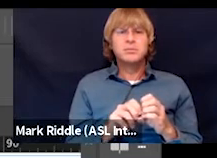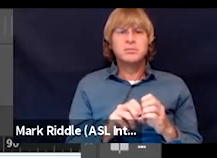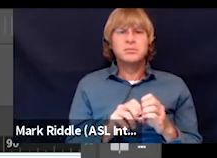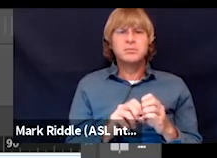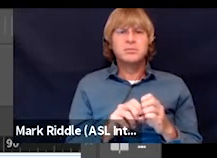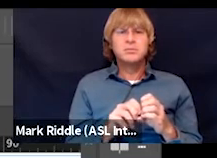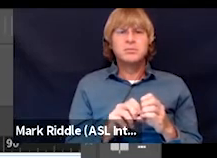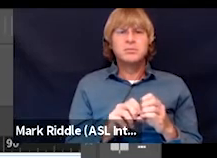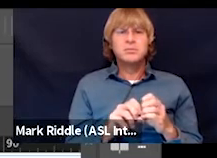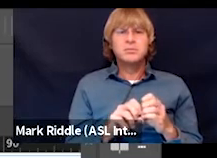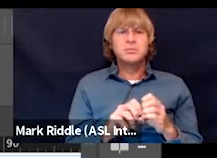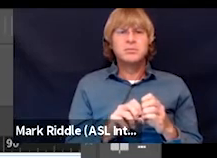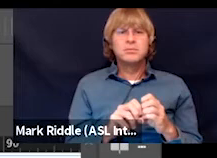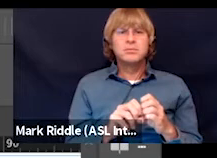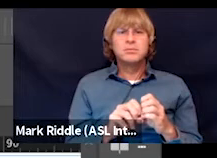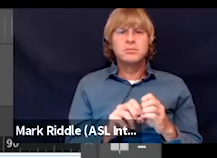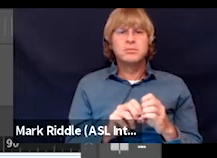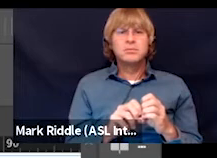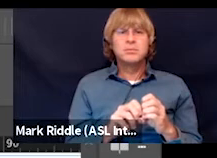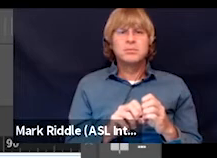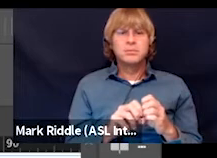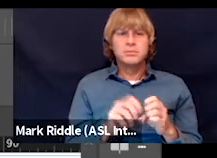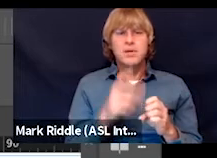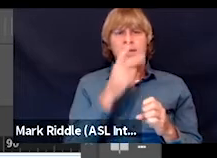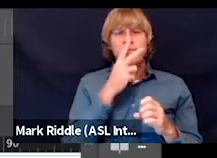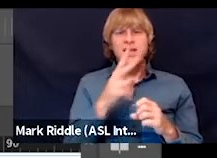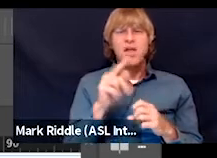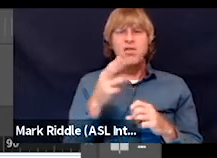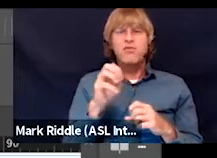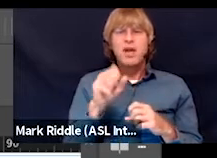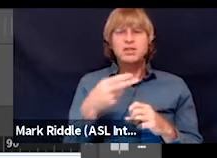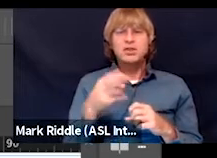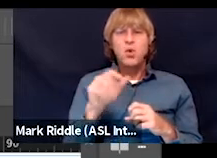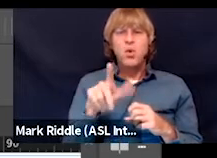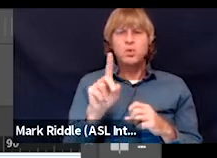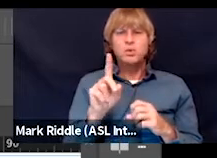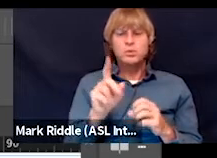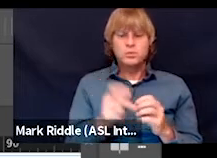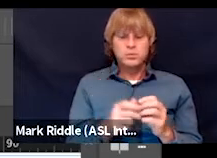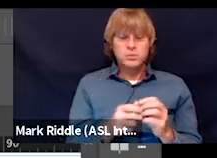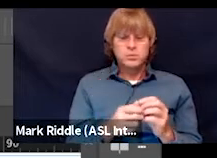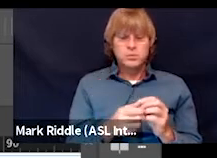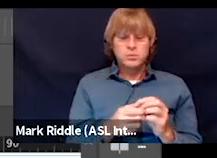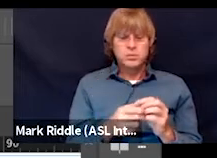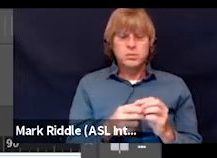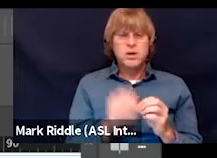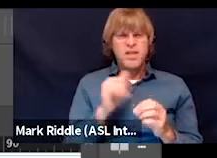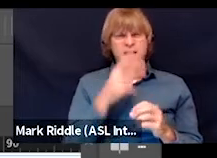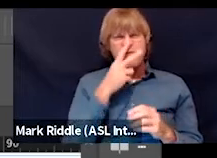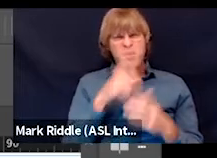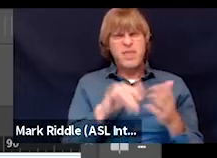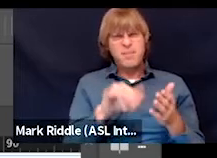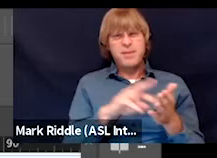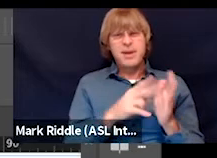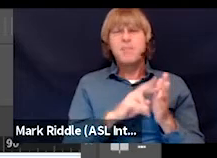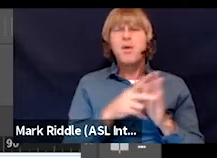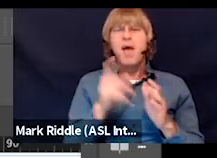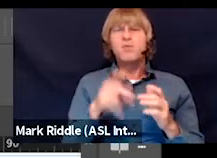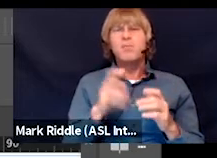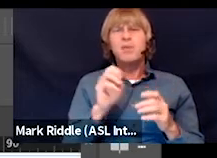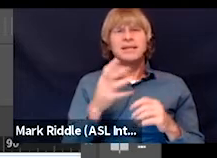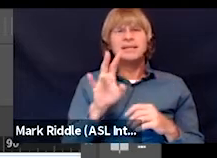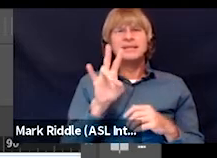click and view threshold. You're like, what the heck is a view threshold? That means you have to be at